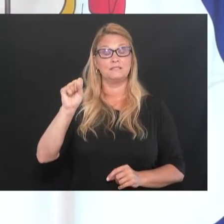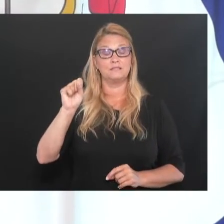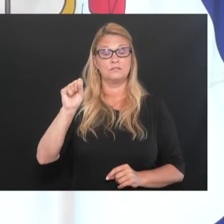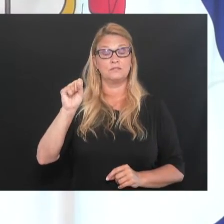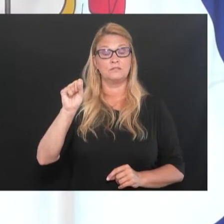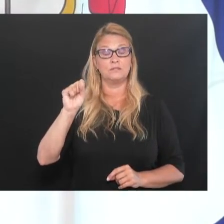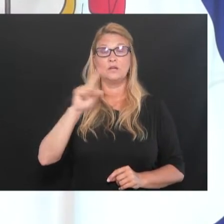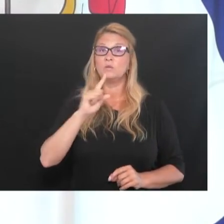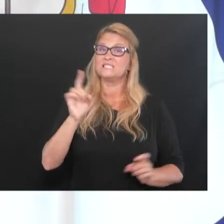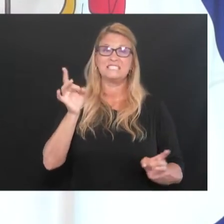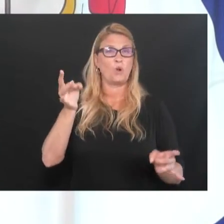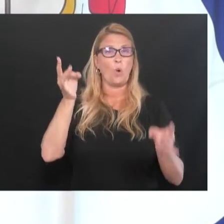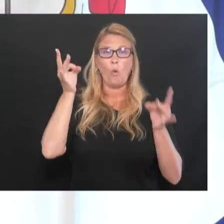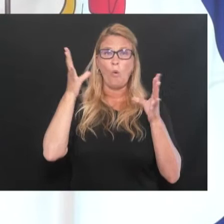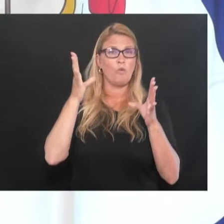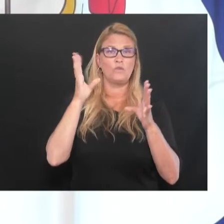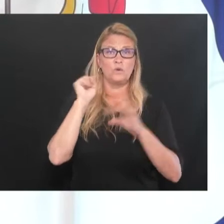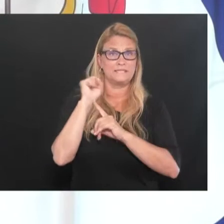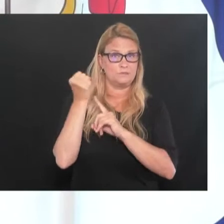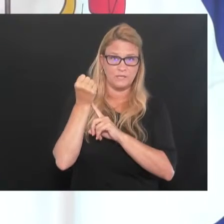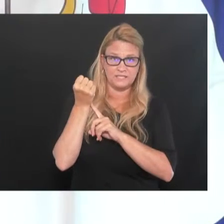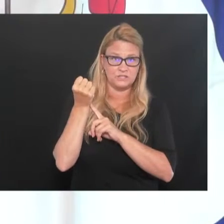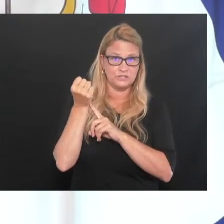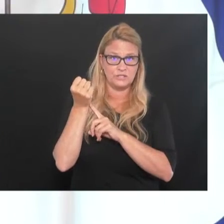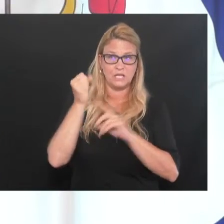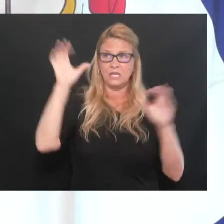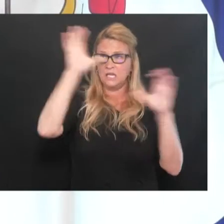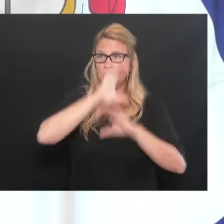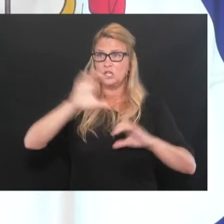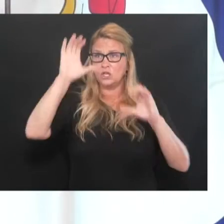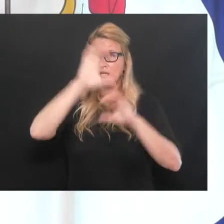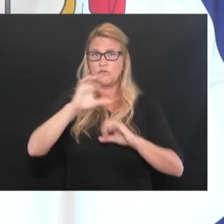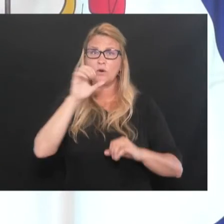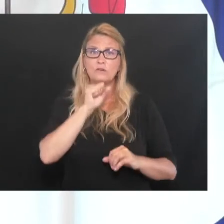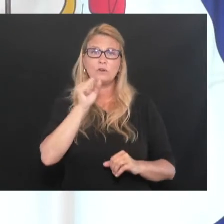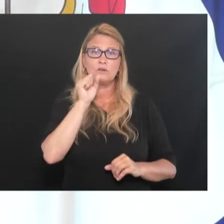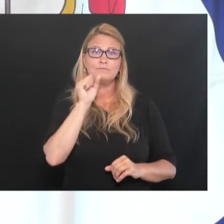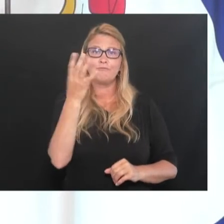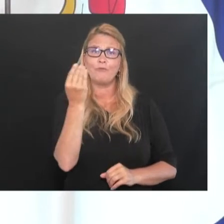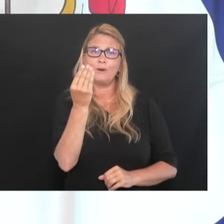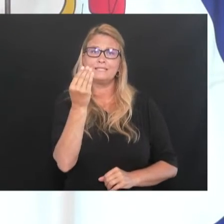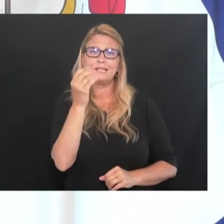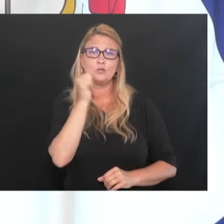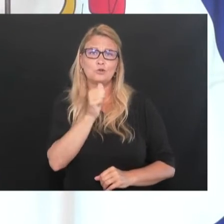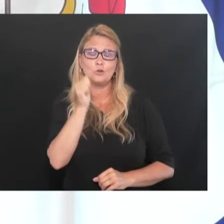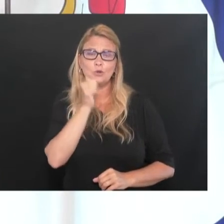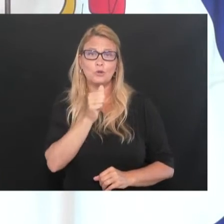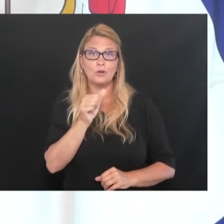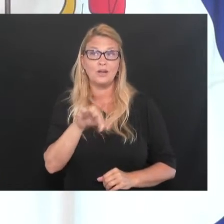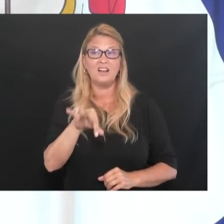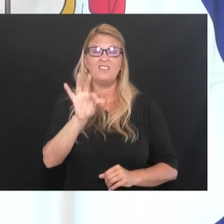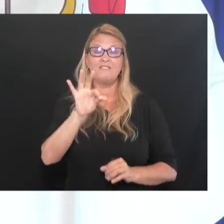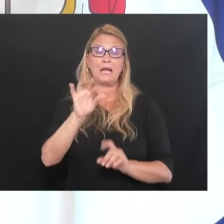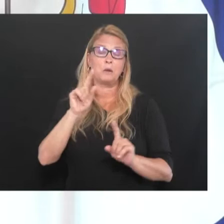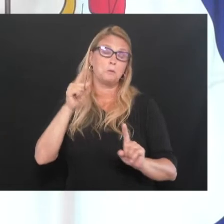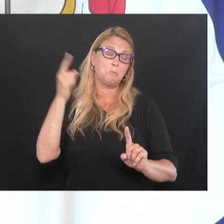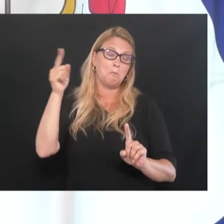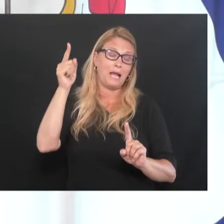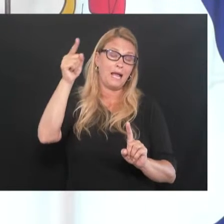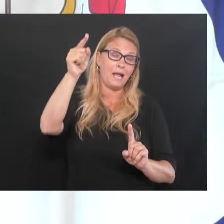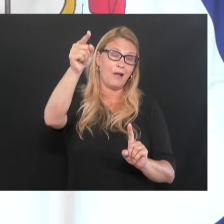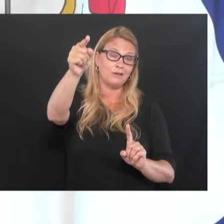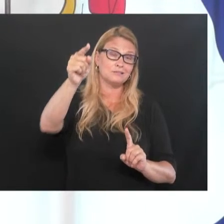it was terrible. Looking for a little 14-year-old girl that we found miles